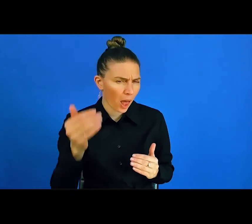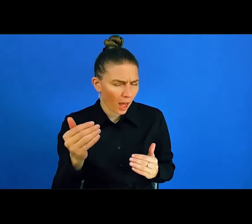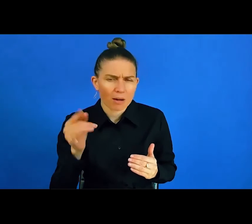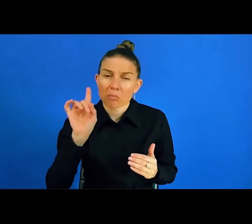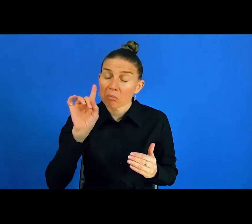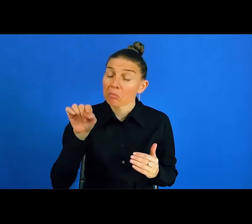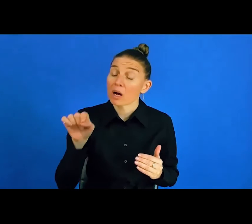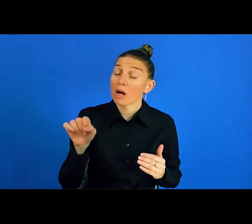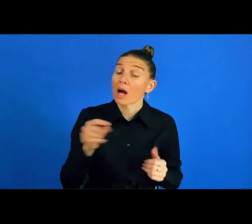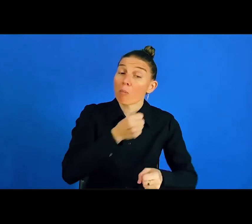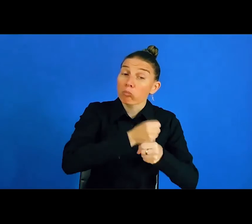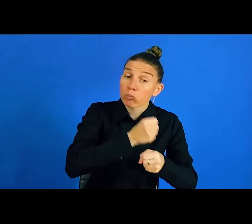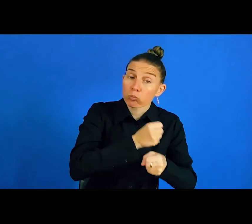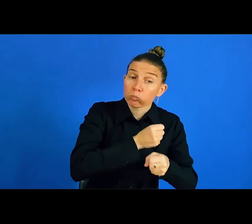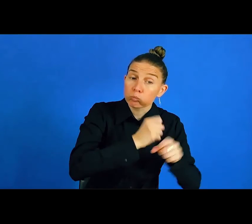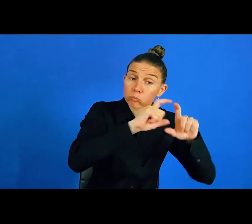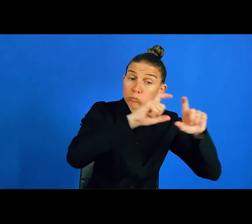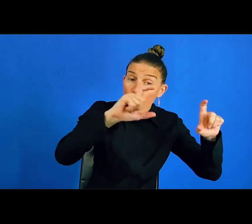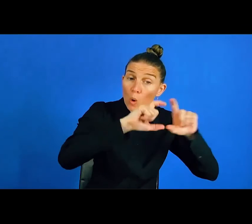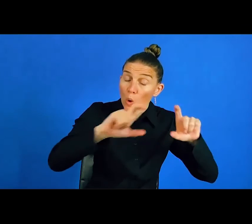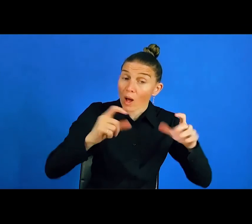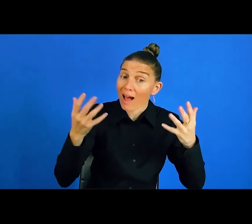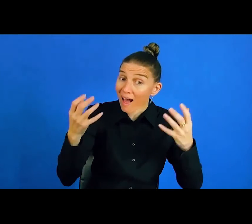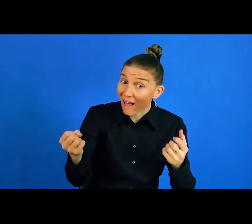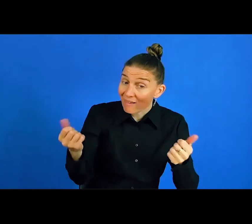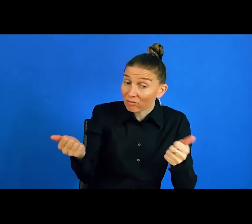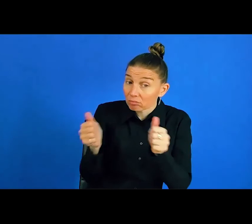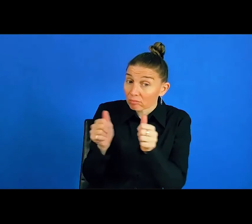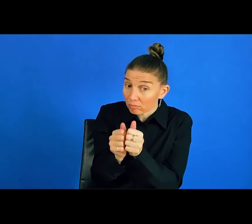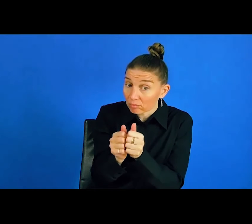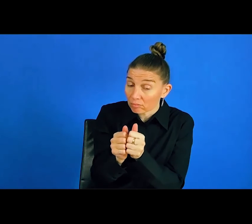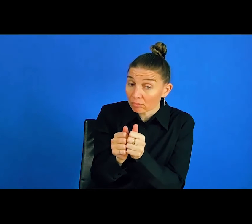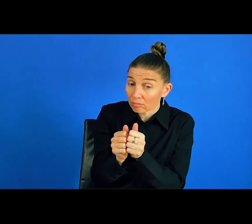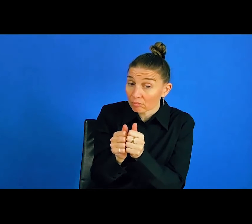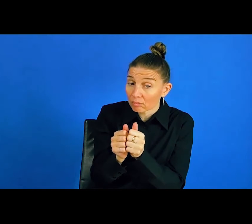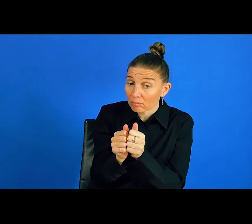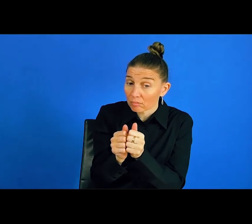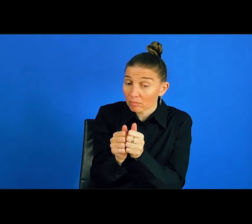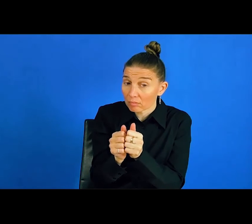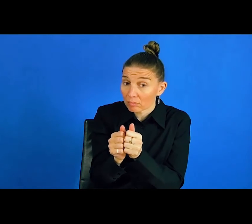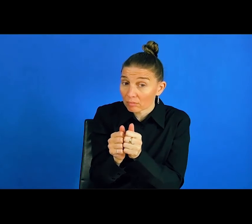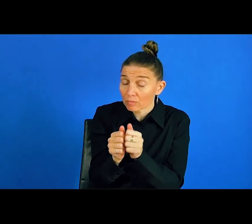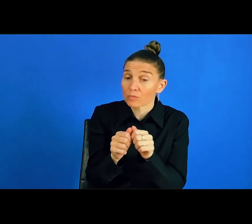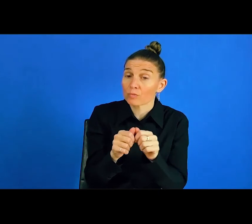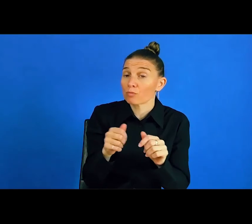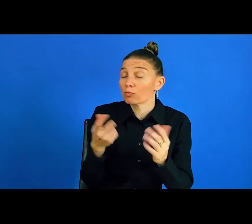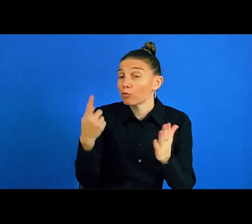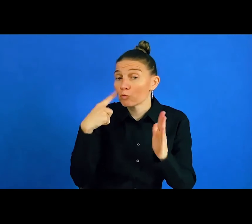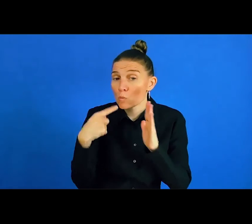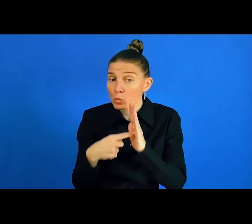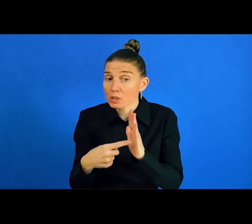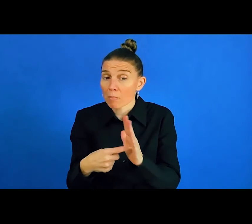with employers where TVET training is co-designed to assess their needs. I think sort of